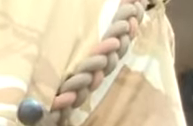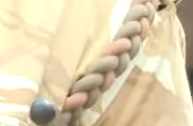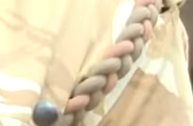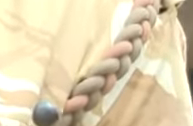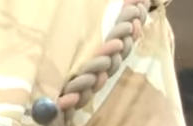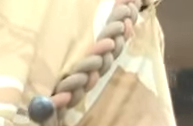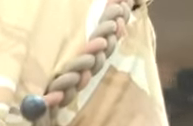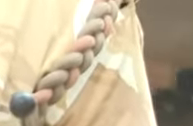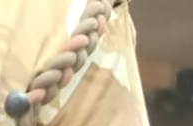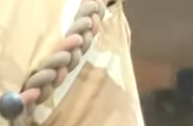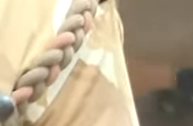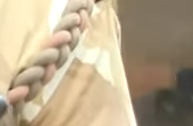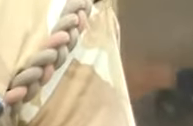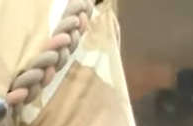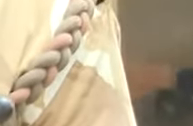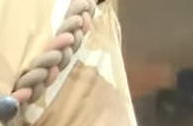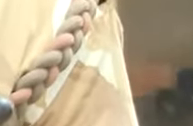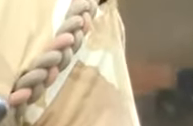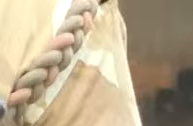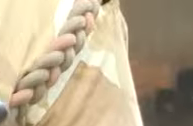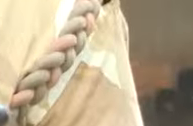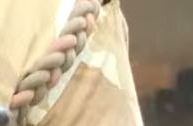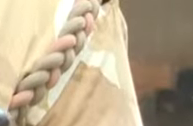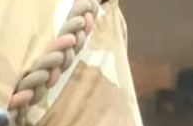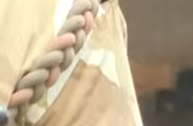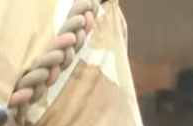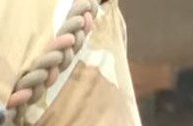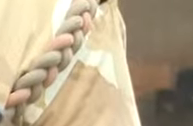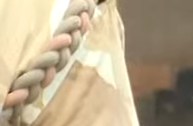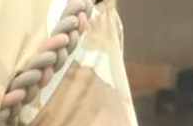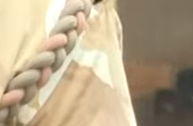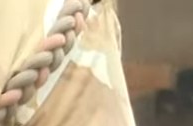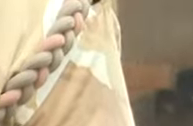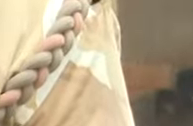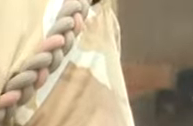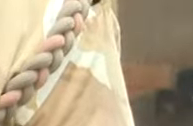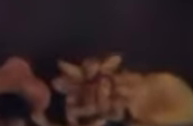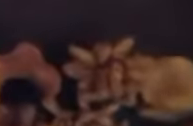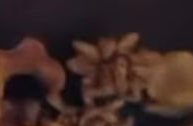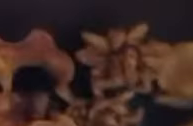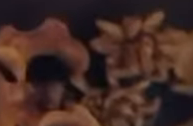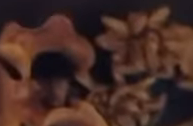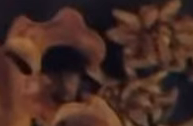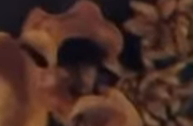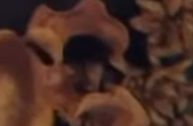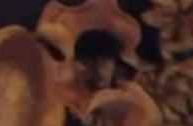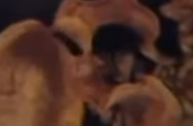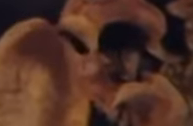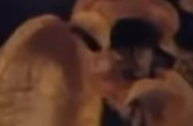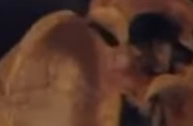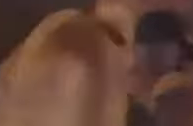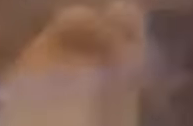where you are able to see a large herds of elephants at any one given time.